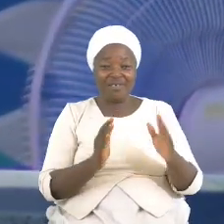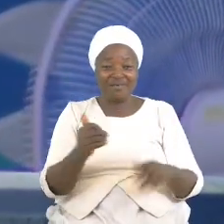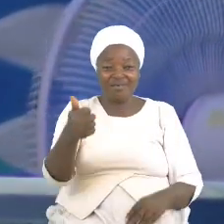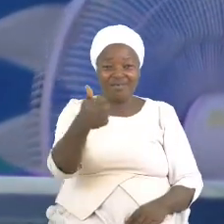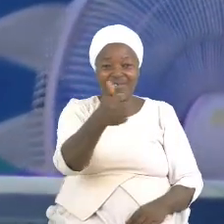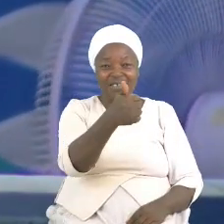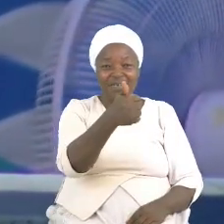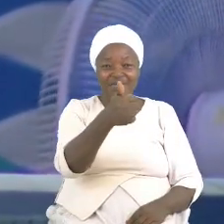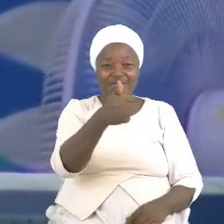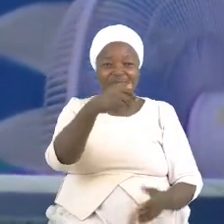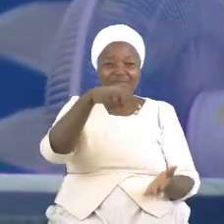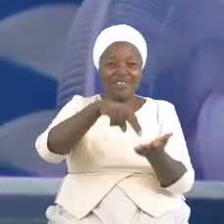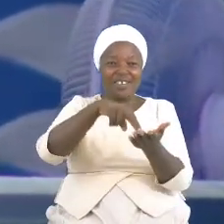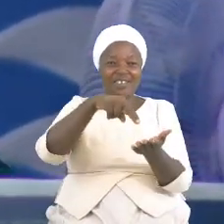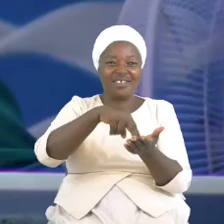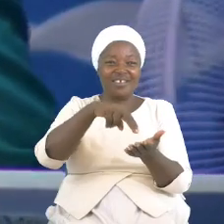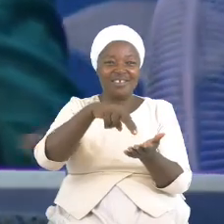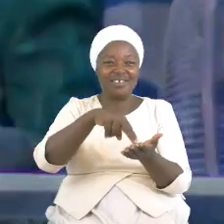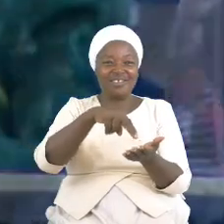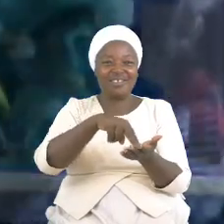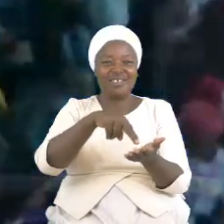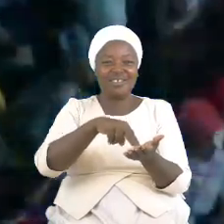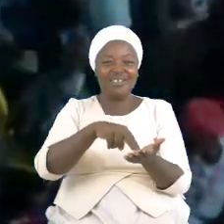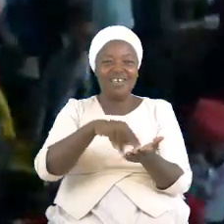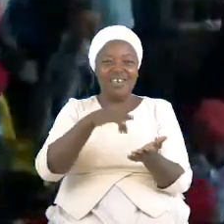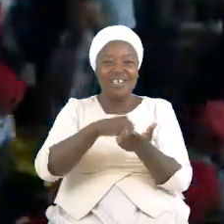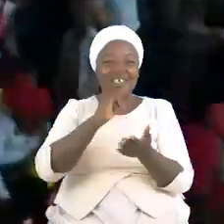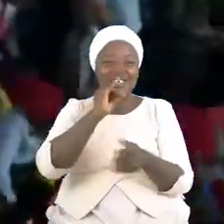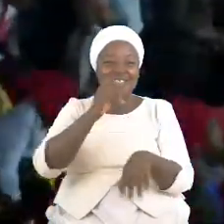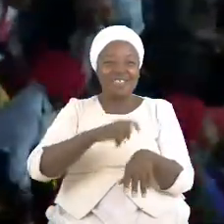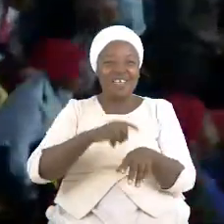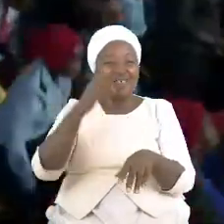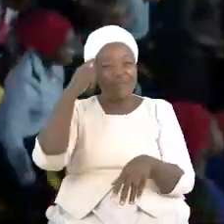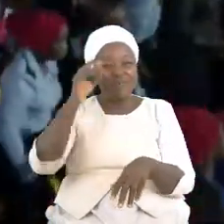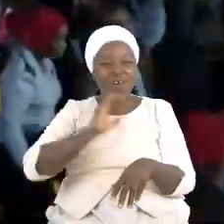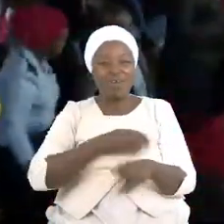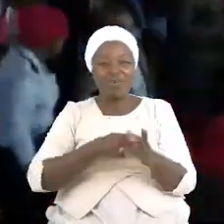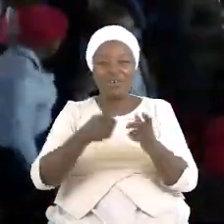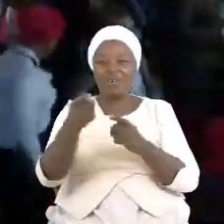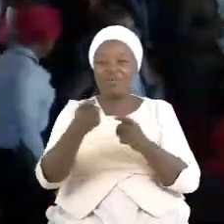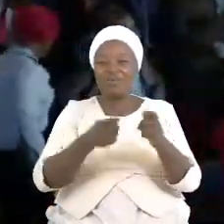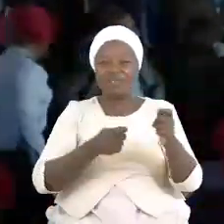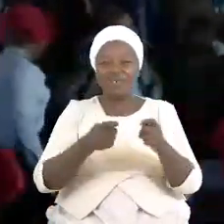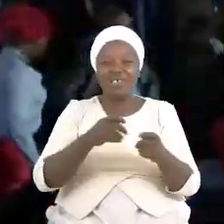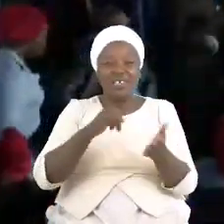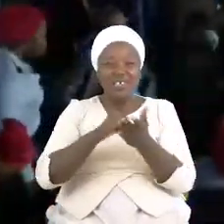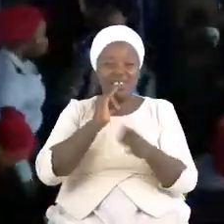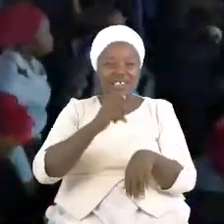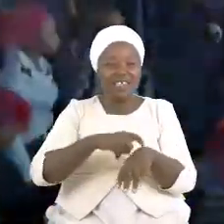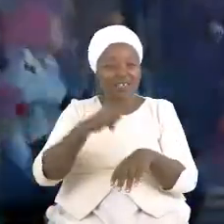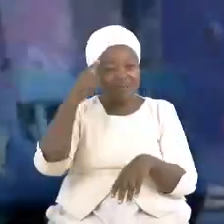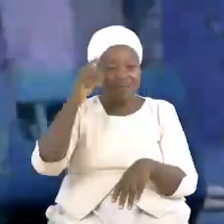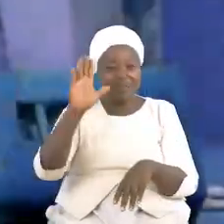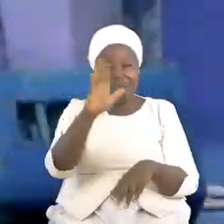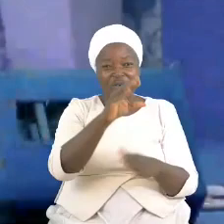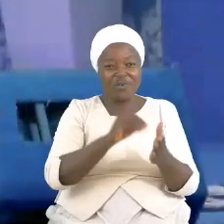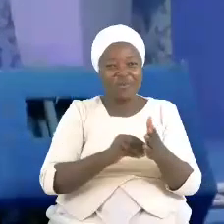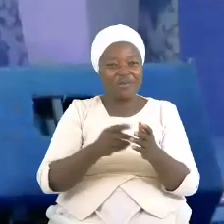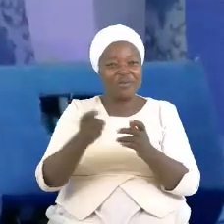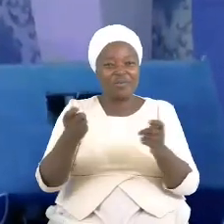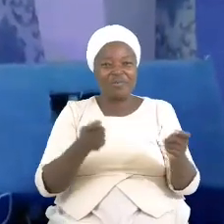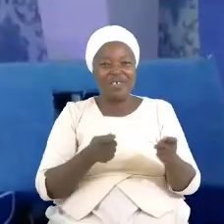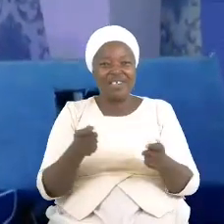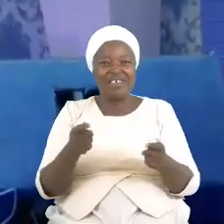up on our feet. Let's rise up on our feet. You are literally receiving your dominion now. Get ready.